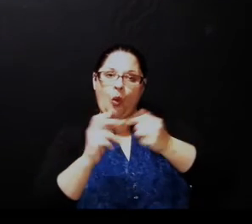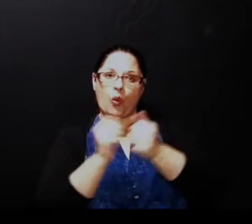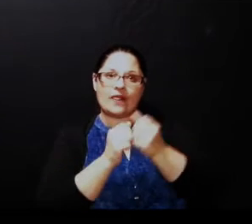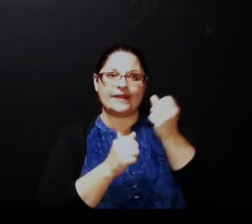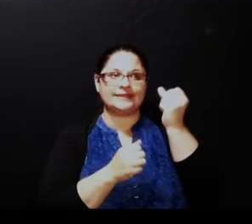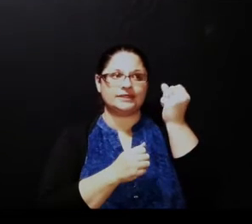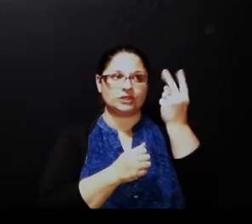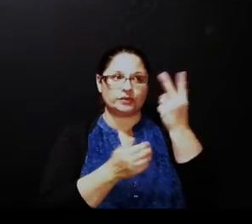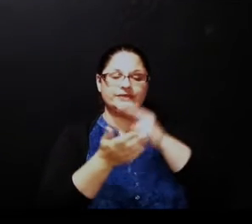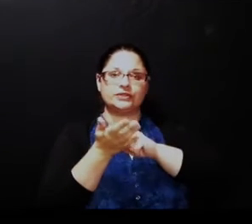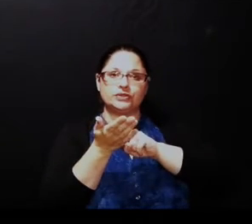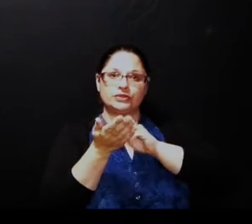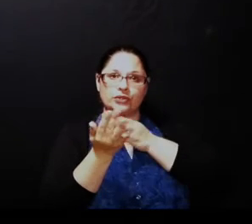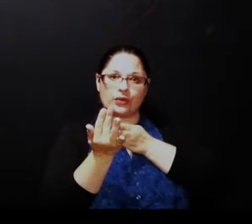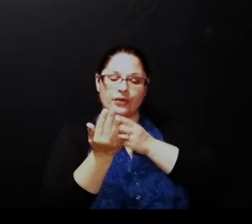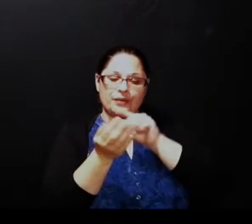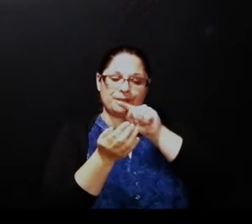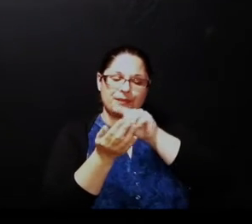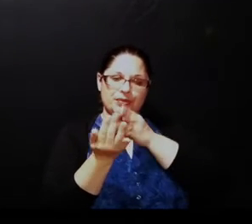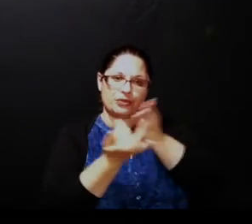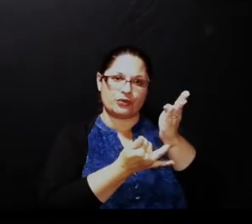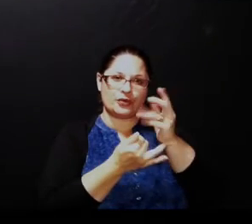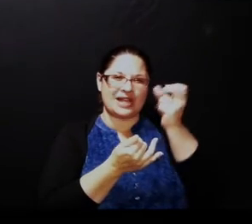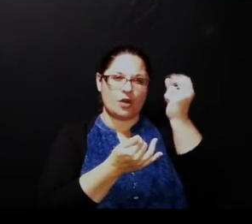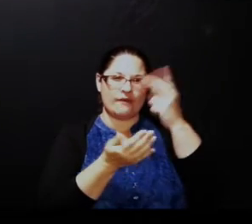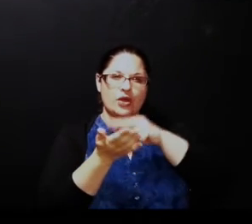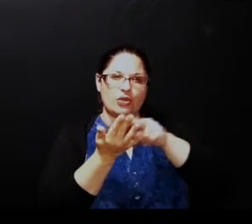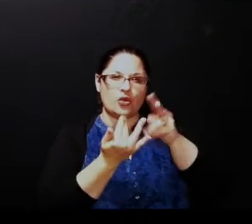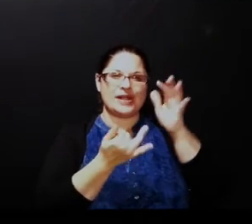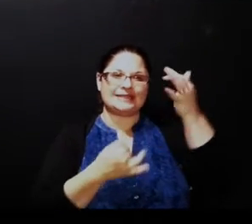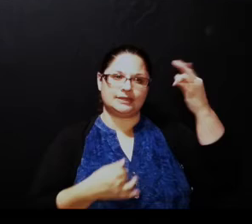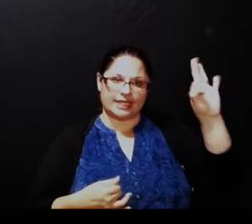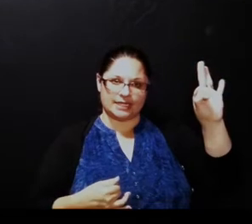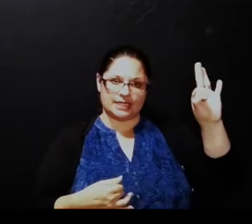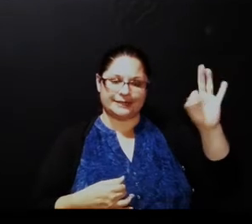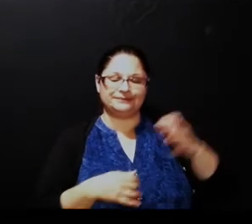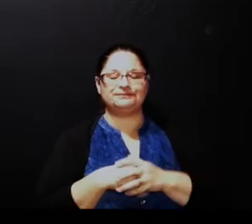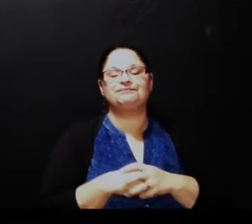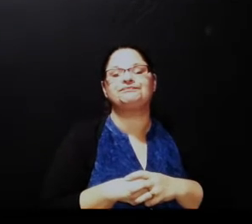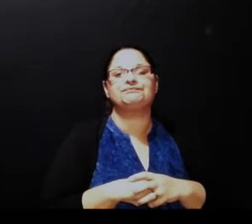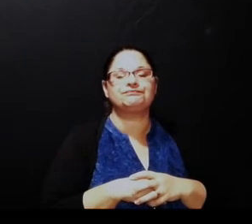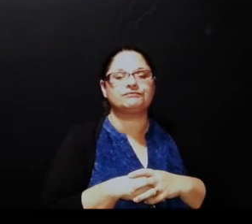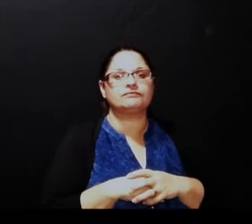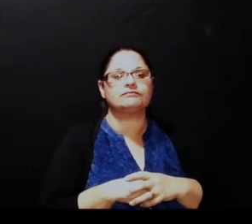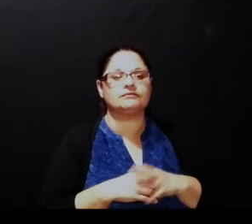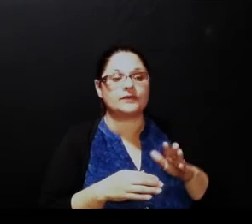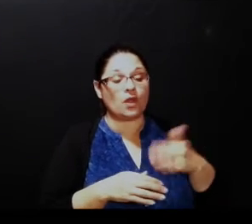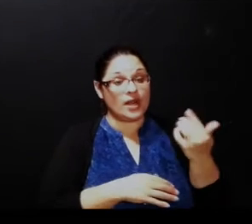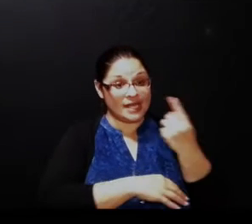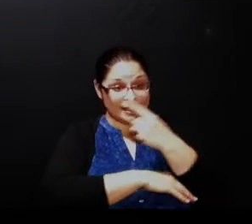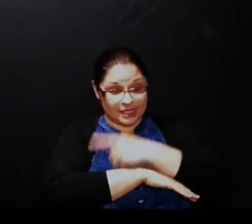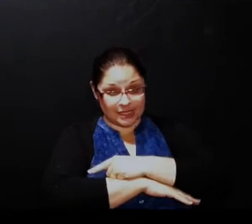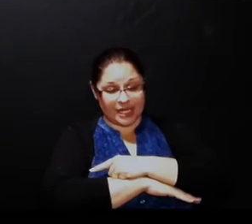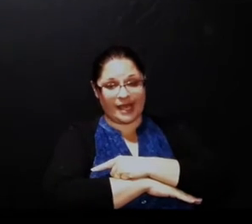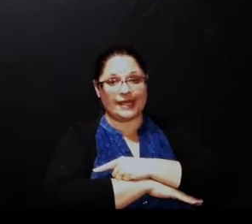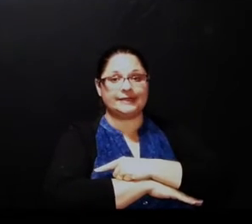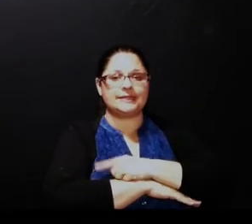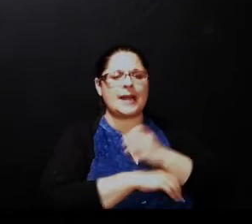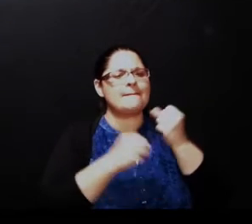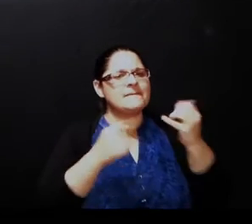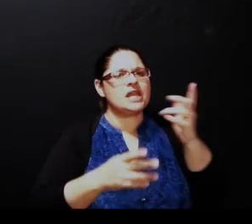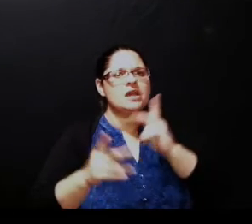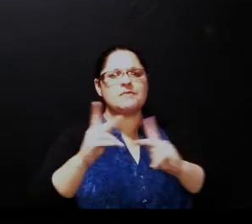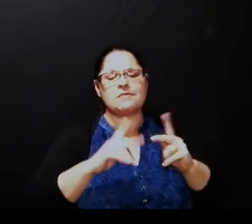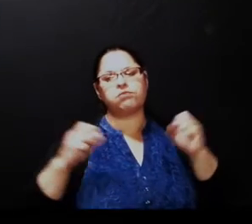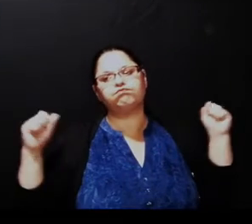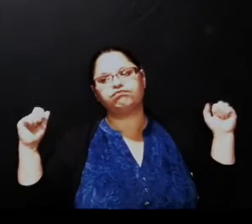to begin with. Jesus coming into Jerusalem. On the next day, much people that were come to the feast,